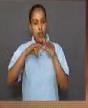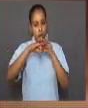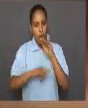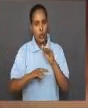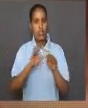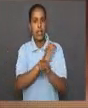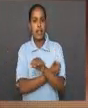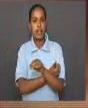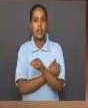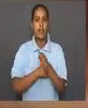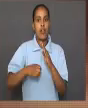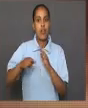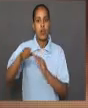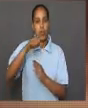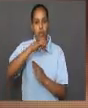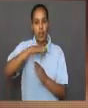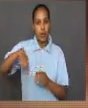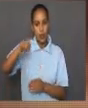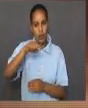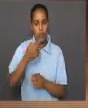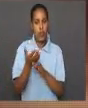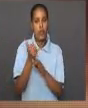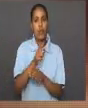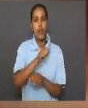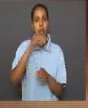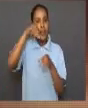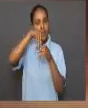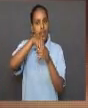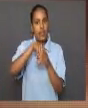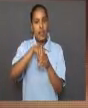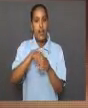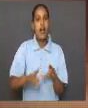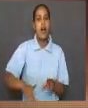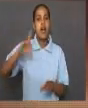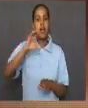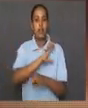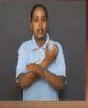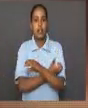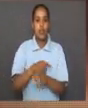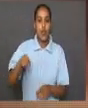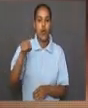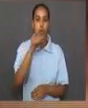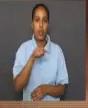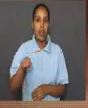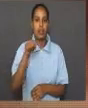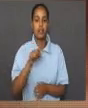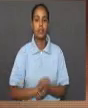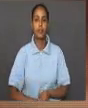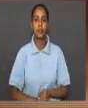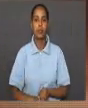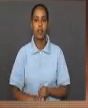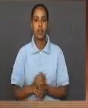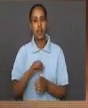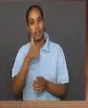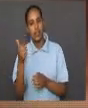energy orbital available before entering the higher energy orbitals. In